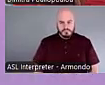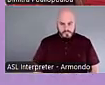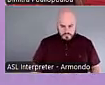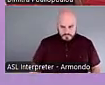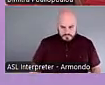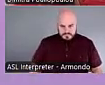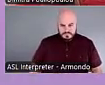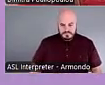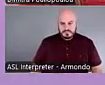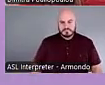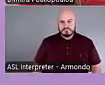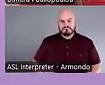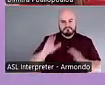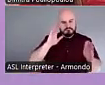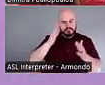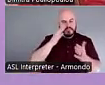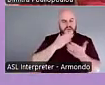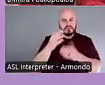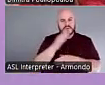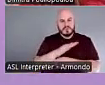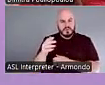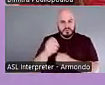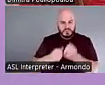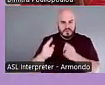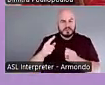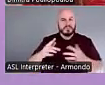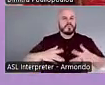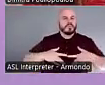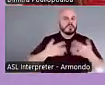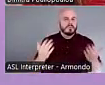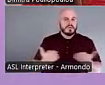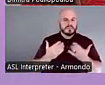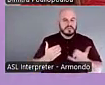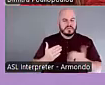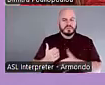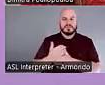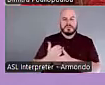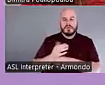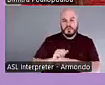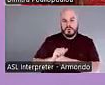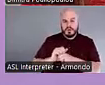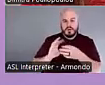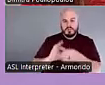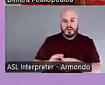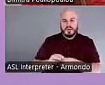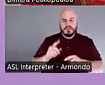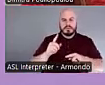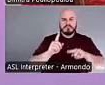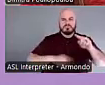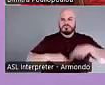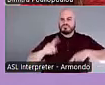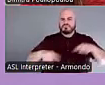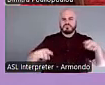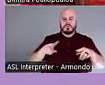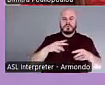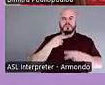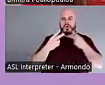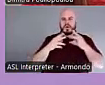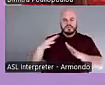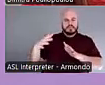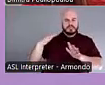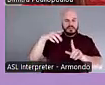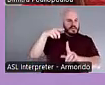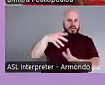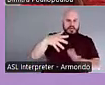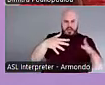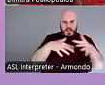Good afternoon, everyone. I'm delighted to be here today to share my work on centering diverse voices in priority setting for